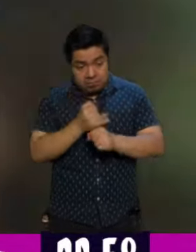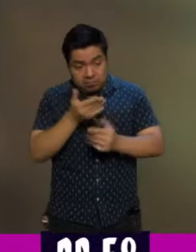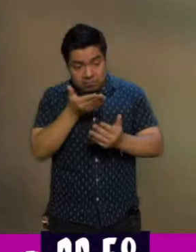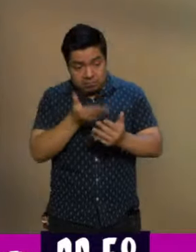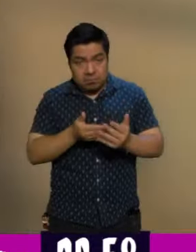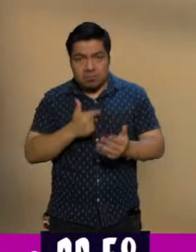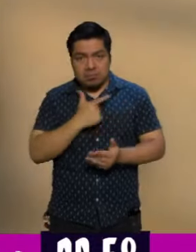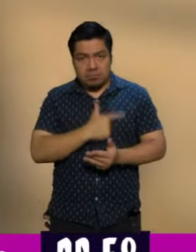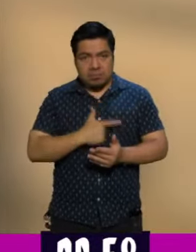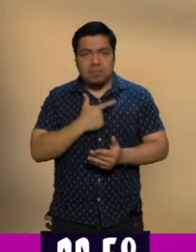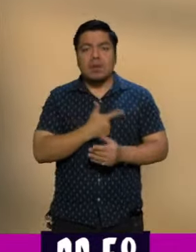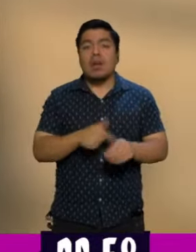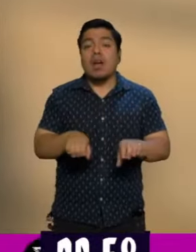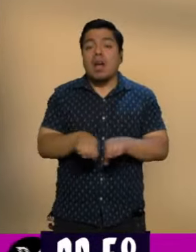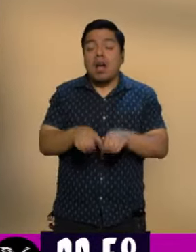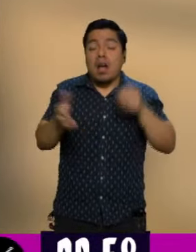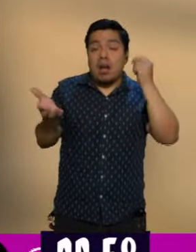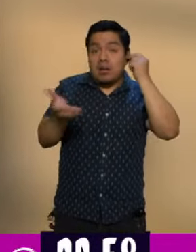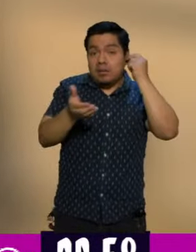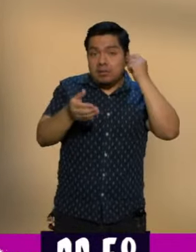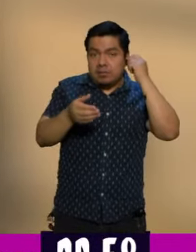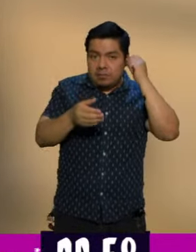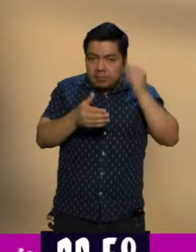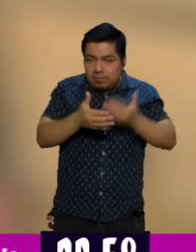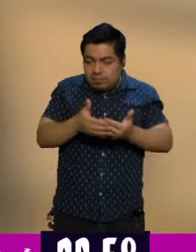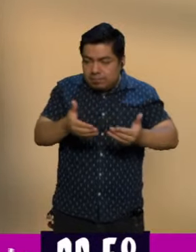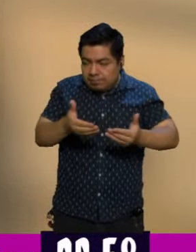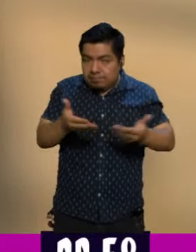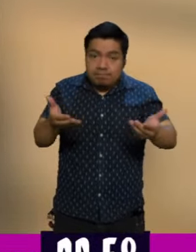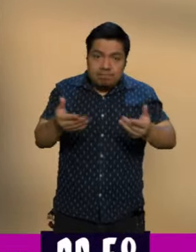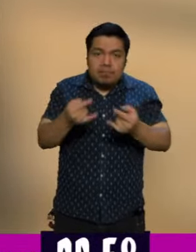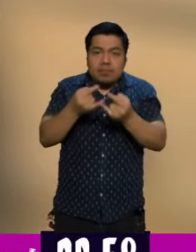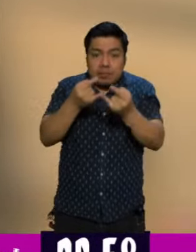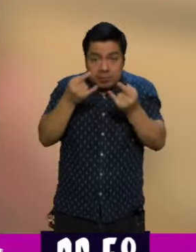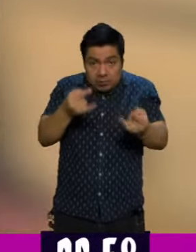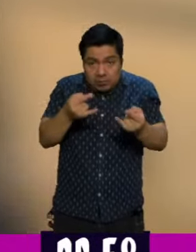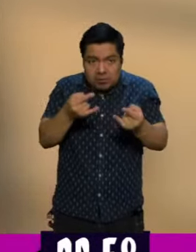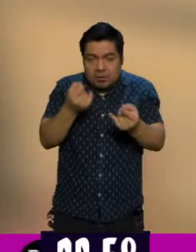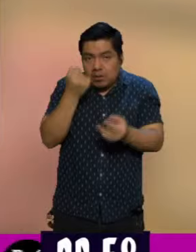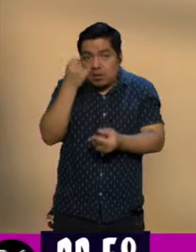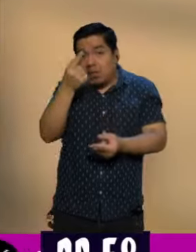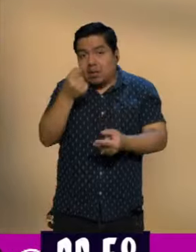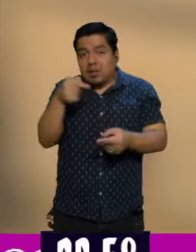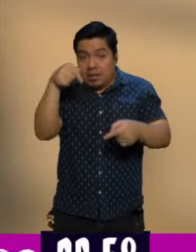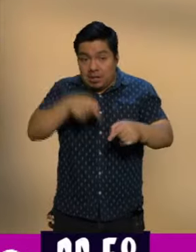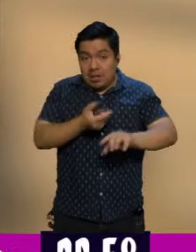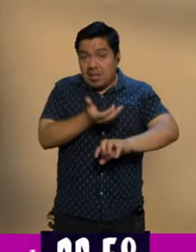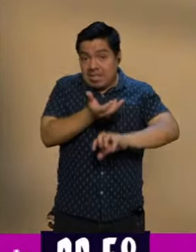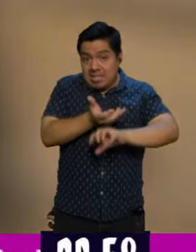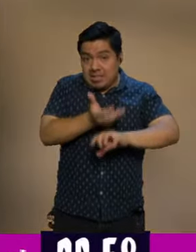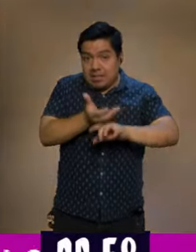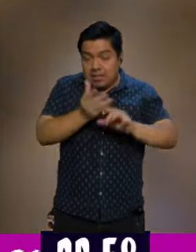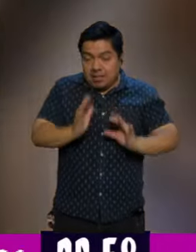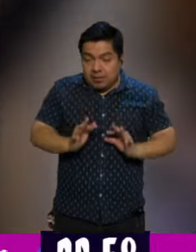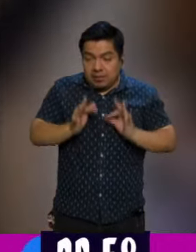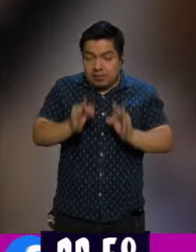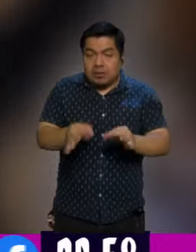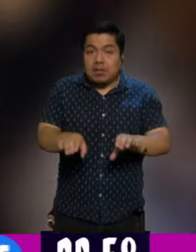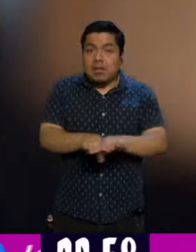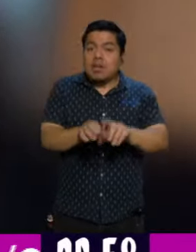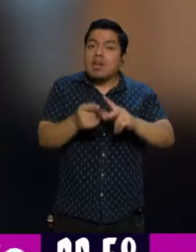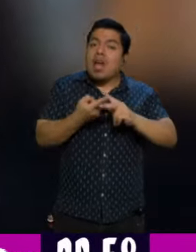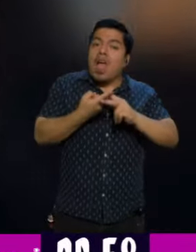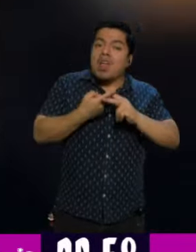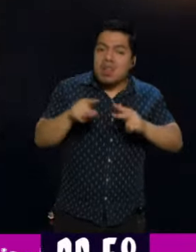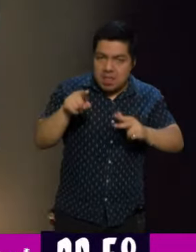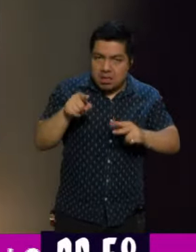better to do a period piece about the creation of our country, the beginning of